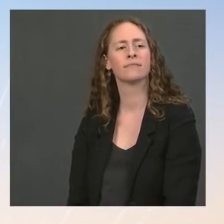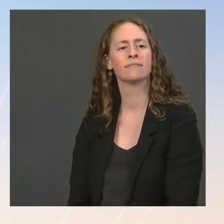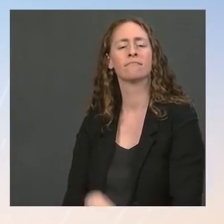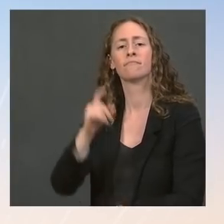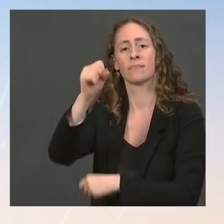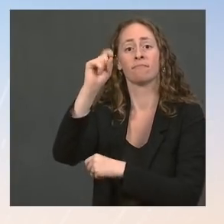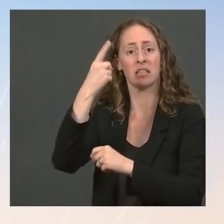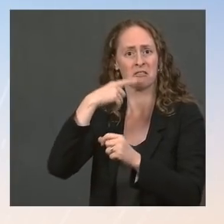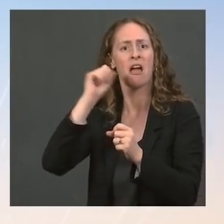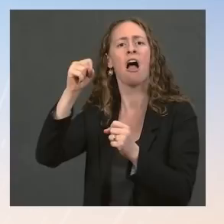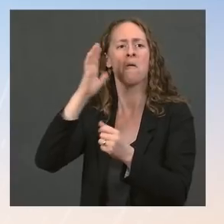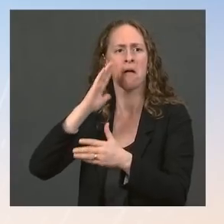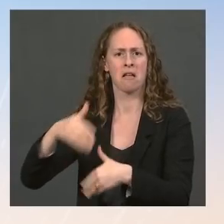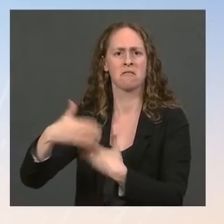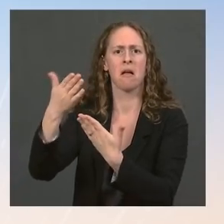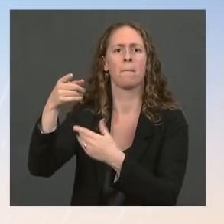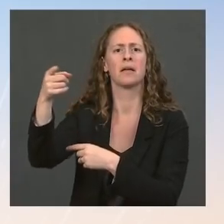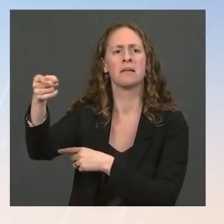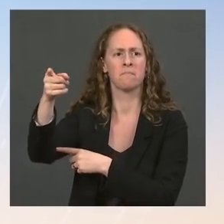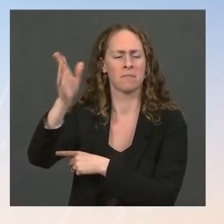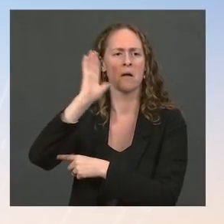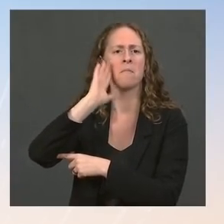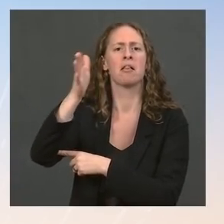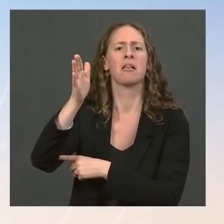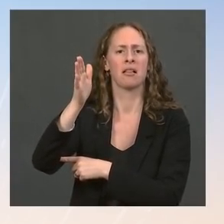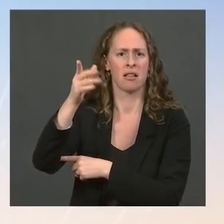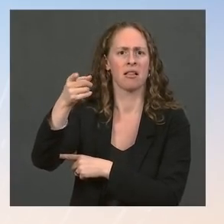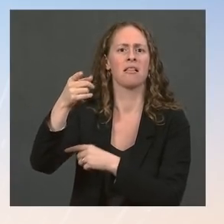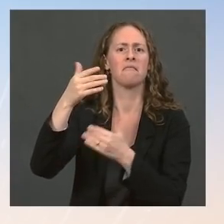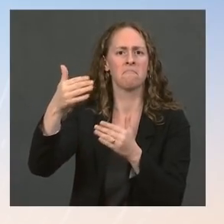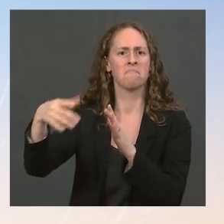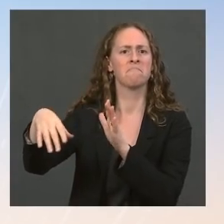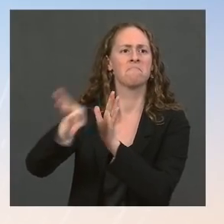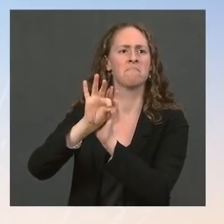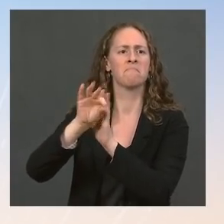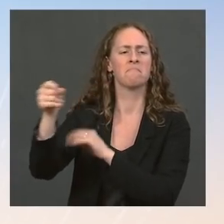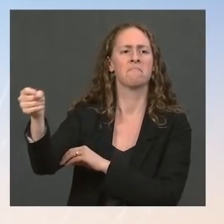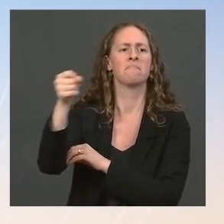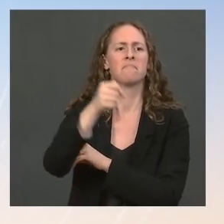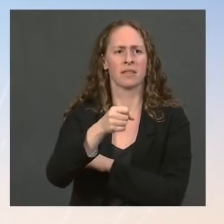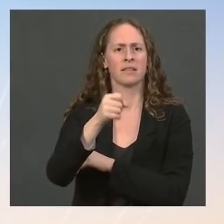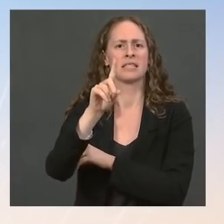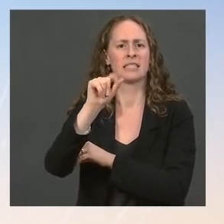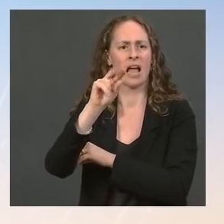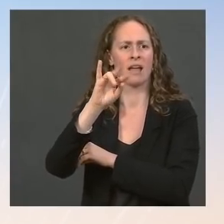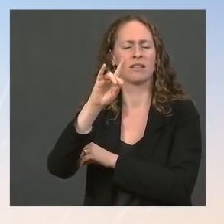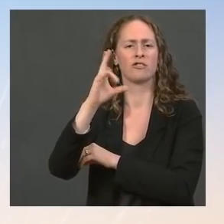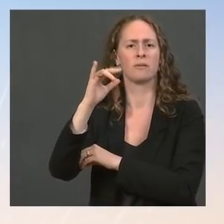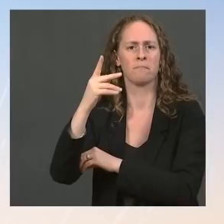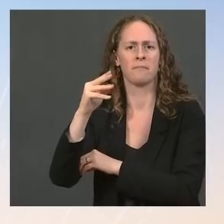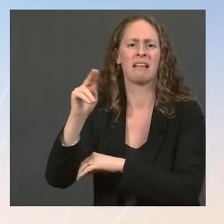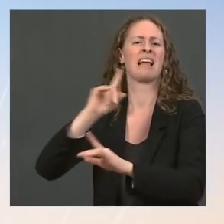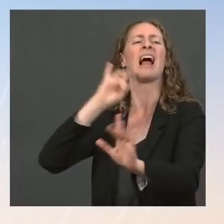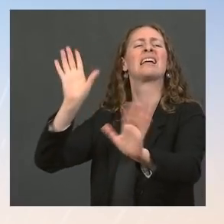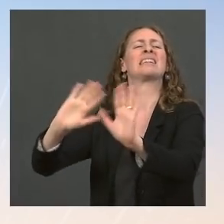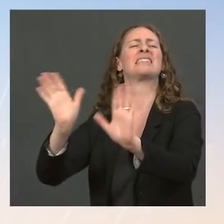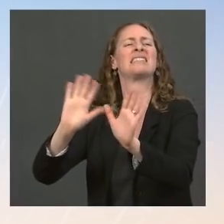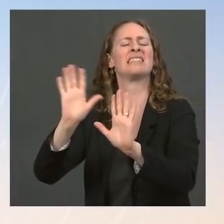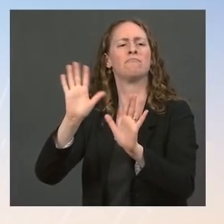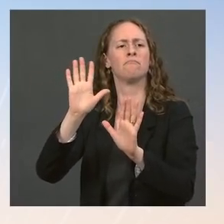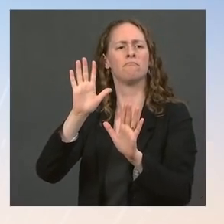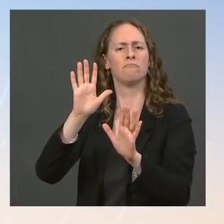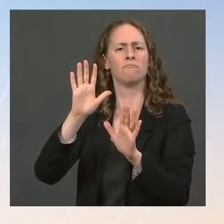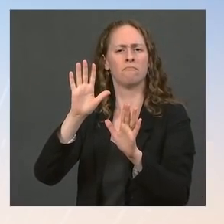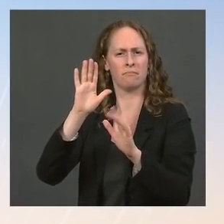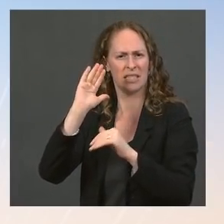was on an island and there was no plan B to get his nomination through. Did the White House drop the ball on this? Well, first,